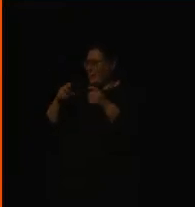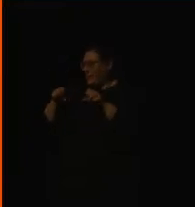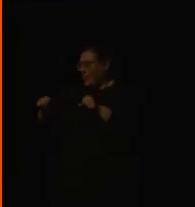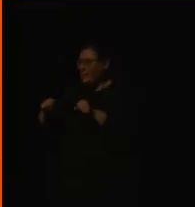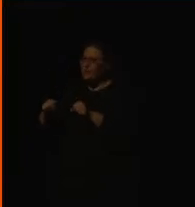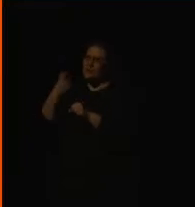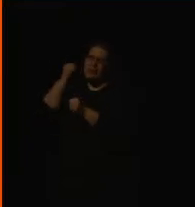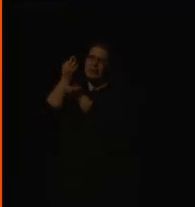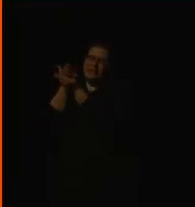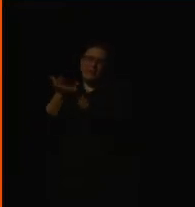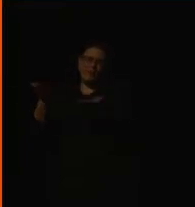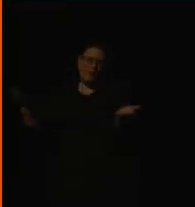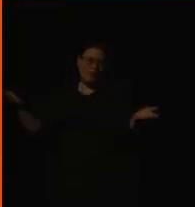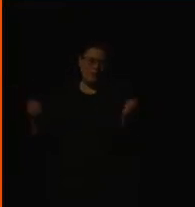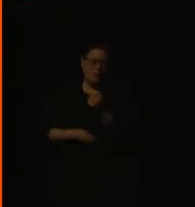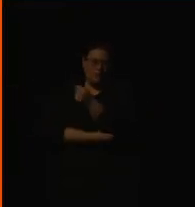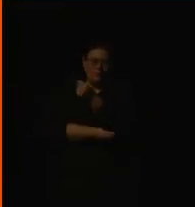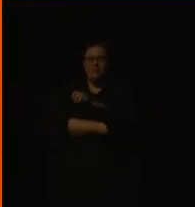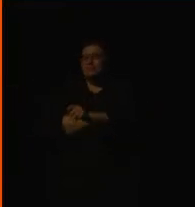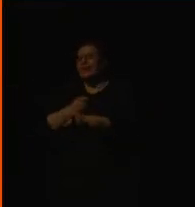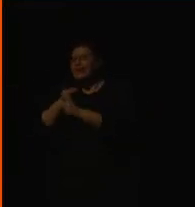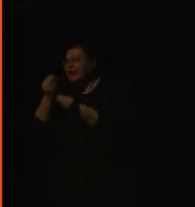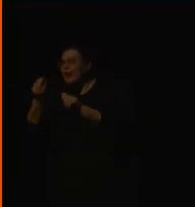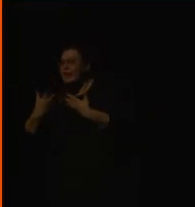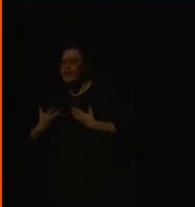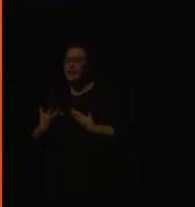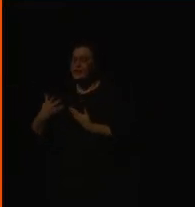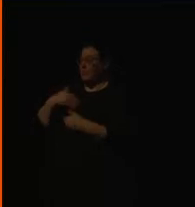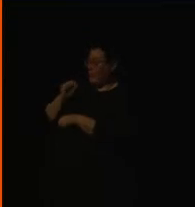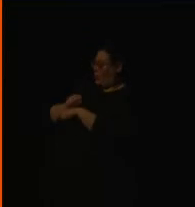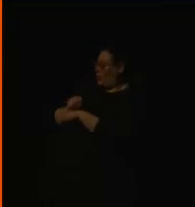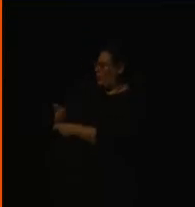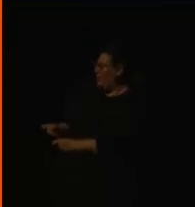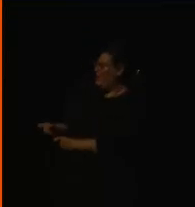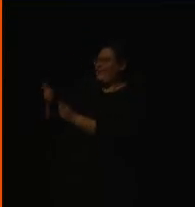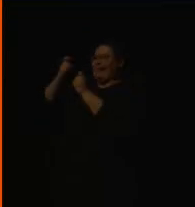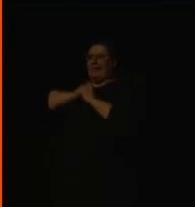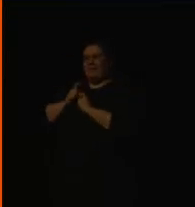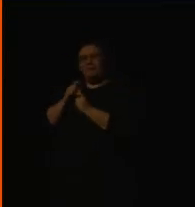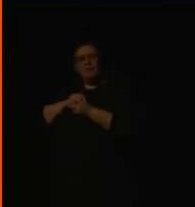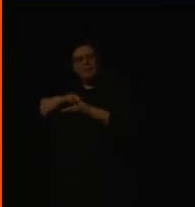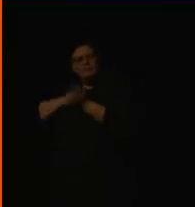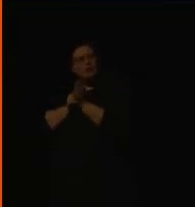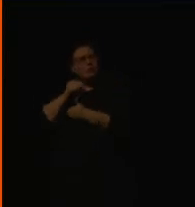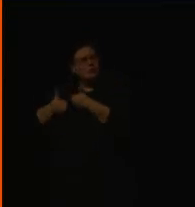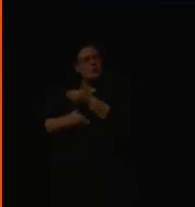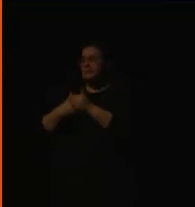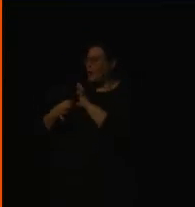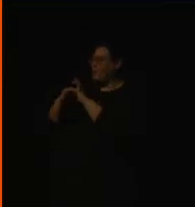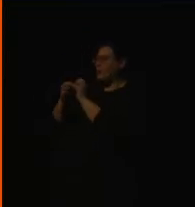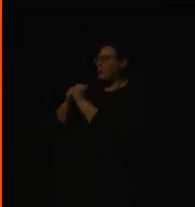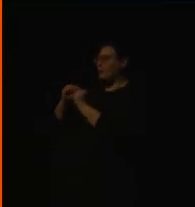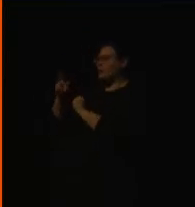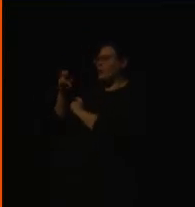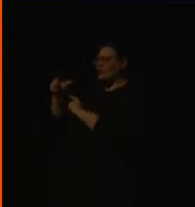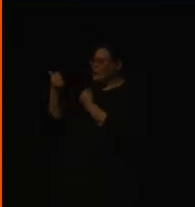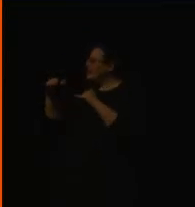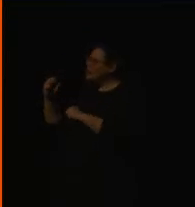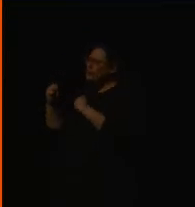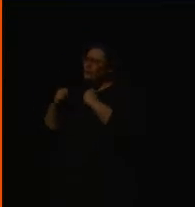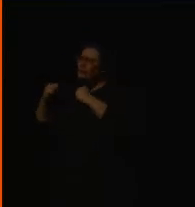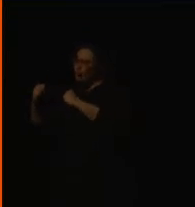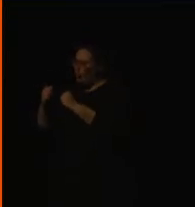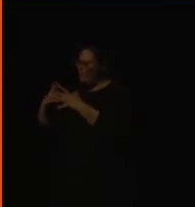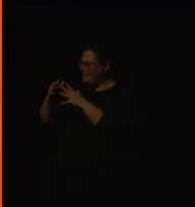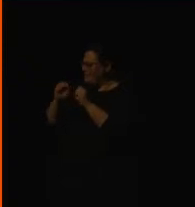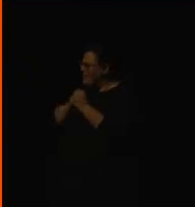you. My work, which gives me purpose. My relationship with Rachel, which is still strong through all our